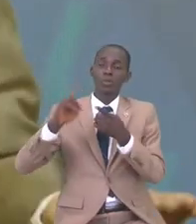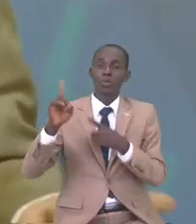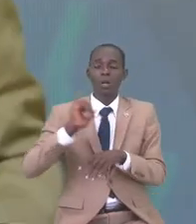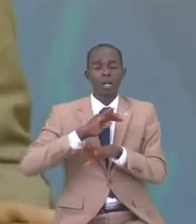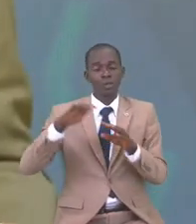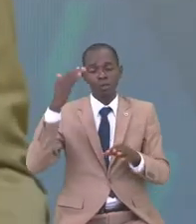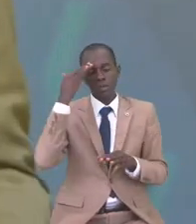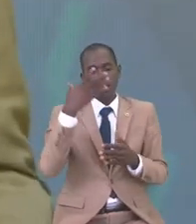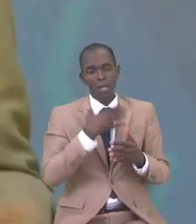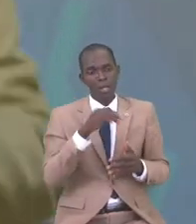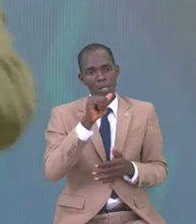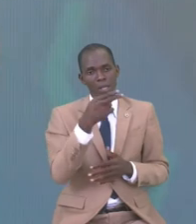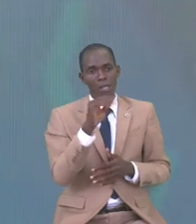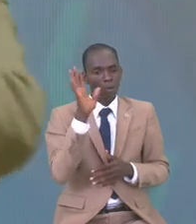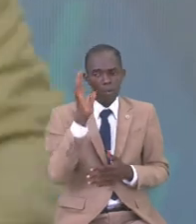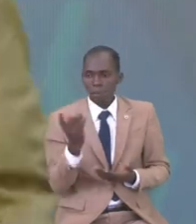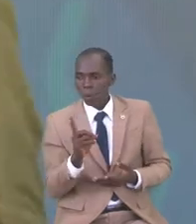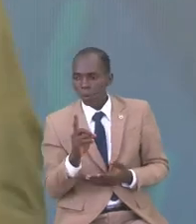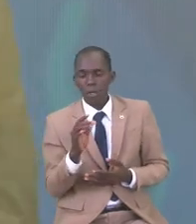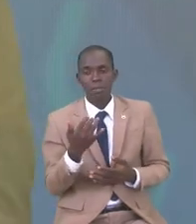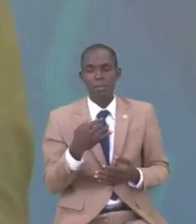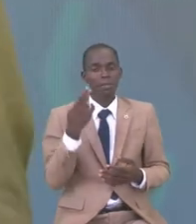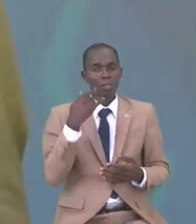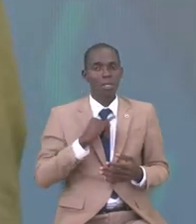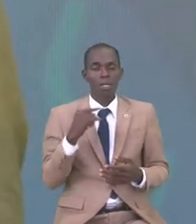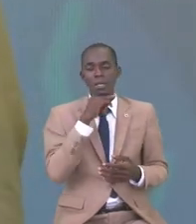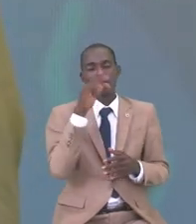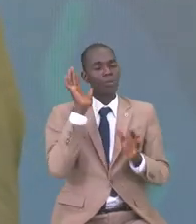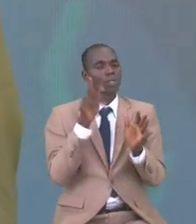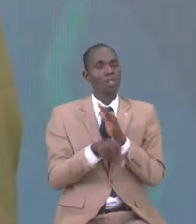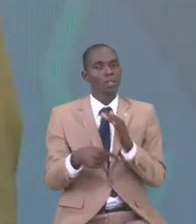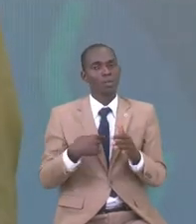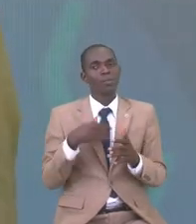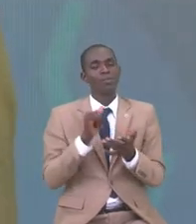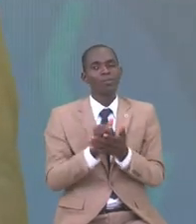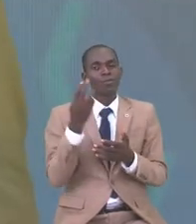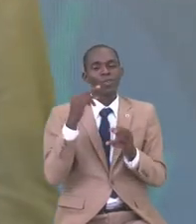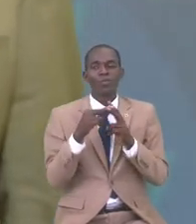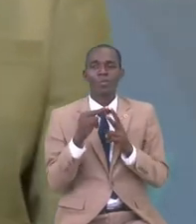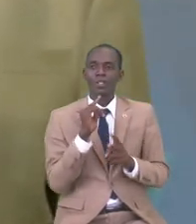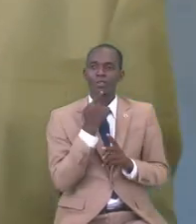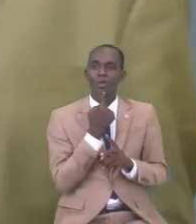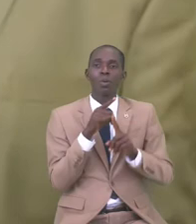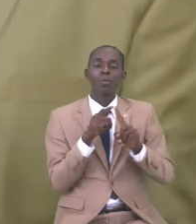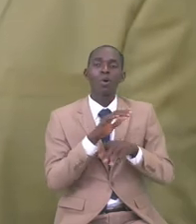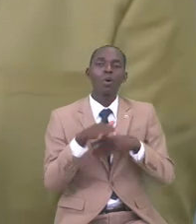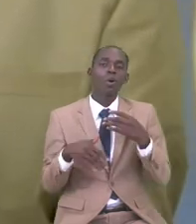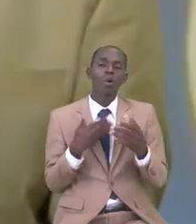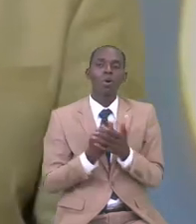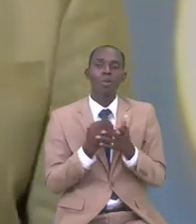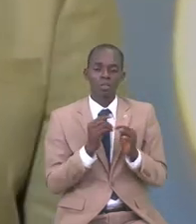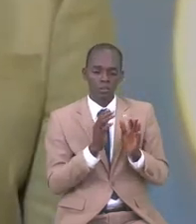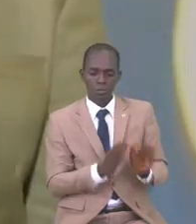then Ahab will slay me. It was that serious. But all the intentions of